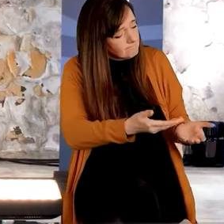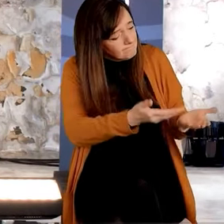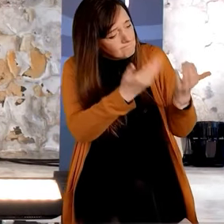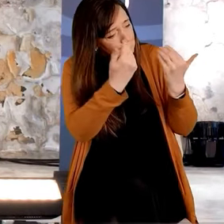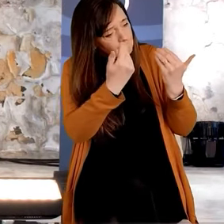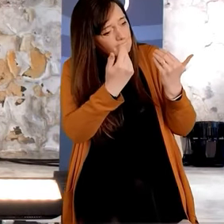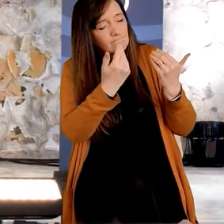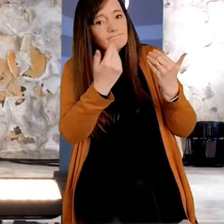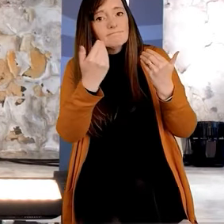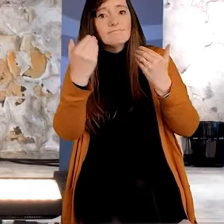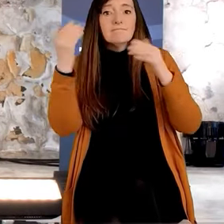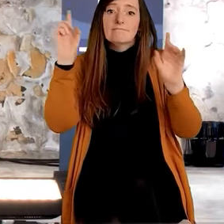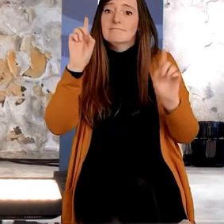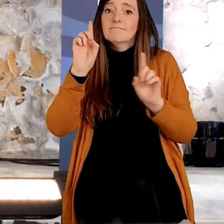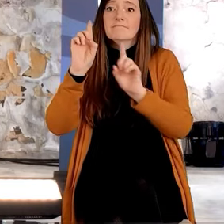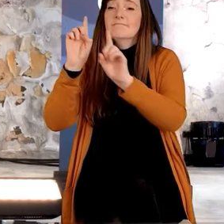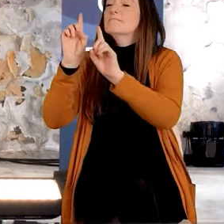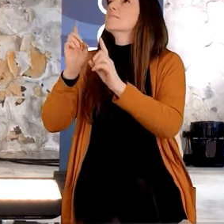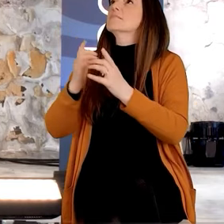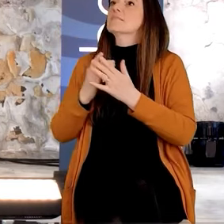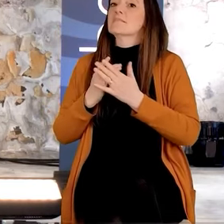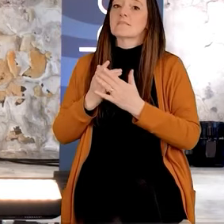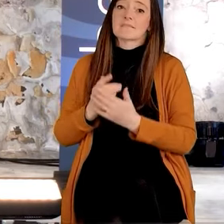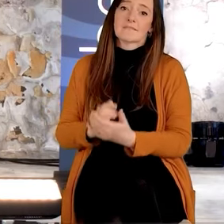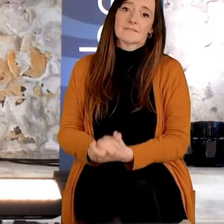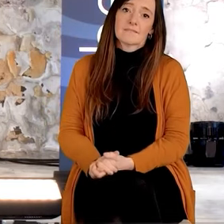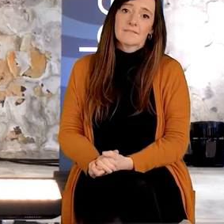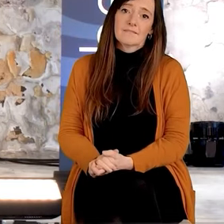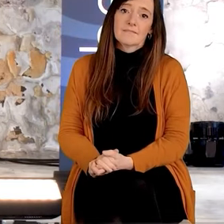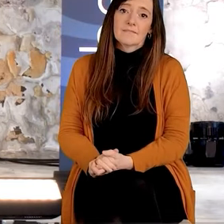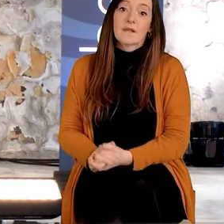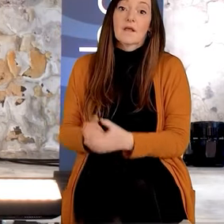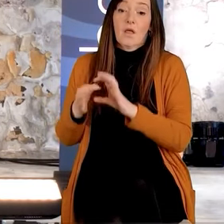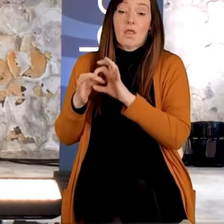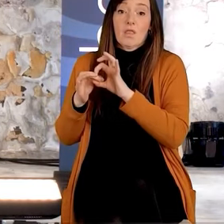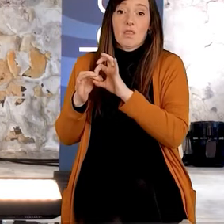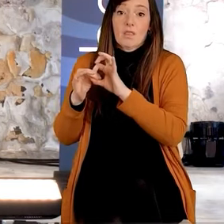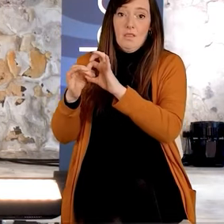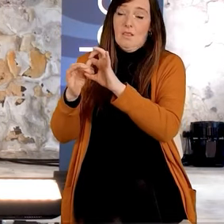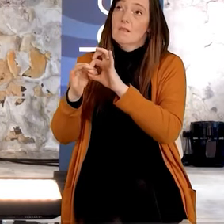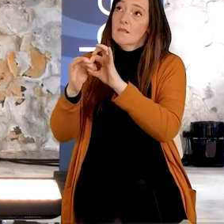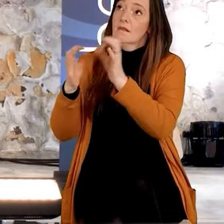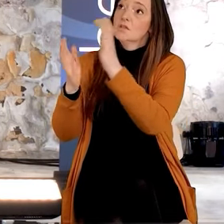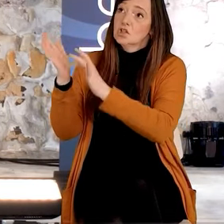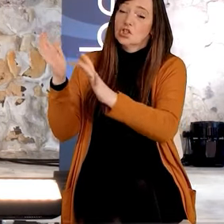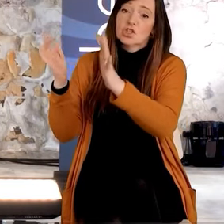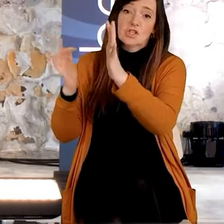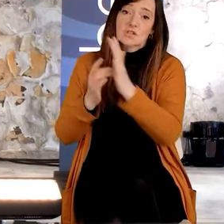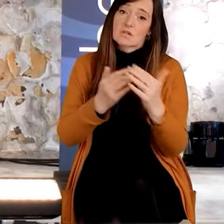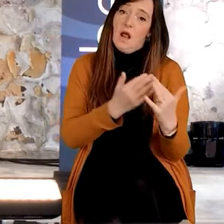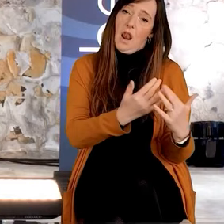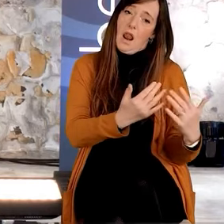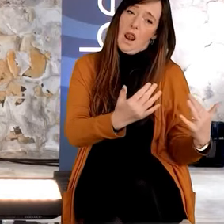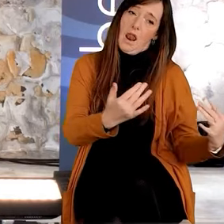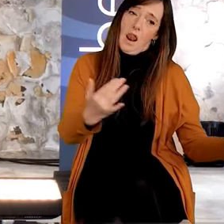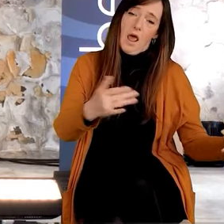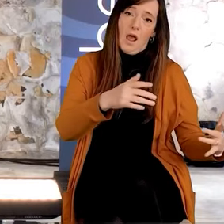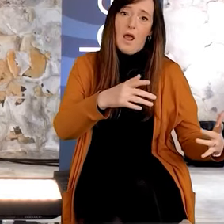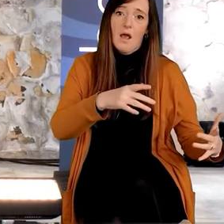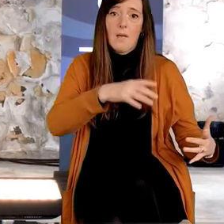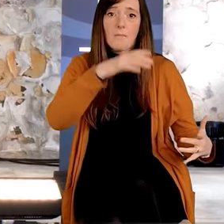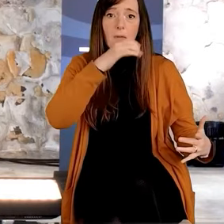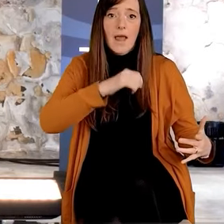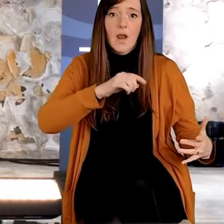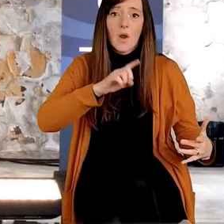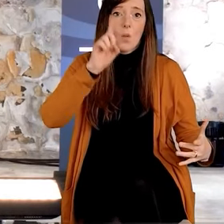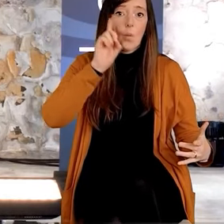him. He came. He dwelt. He lived. He loved. And in the Lord Jesus, countless men